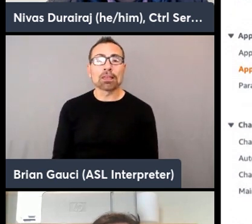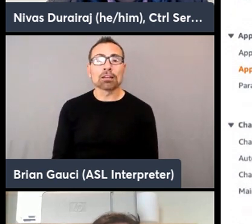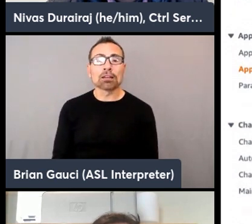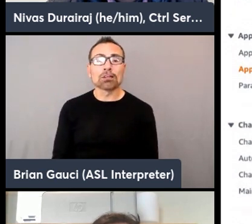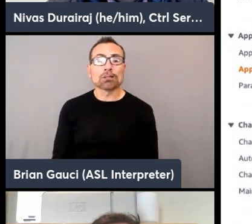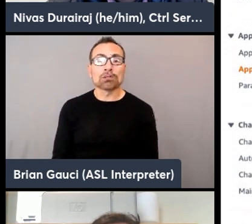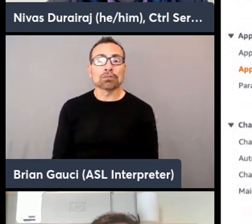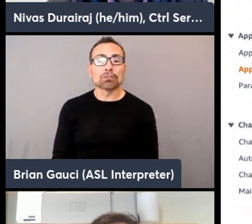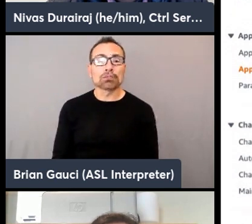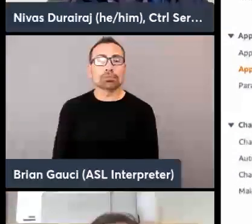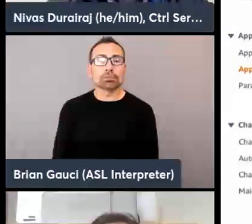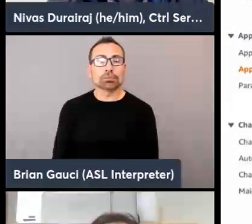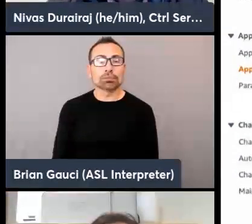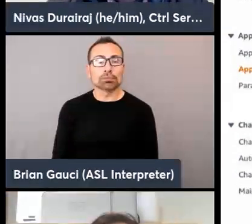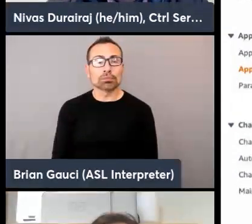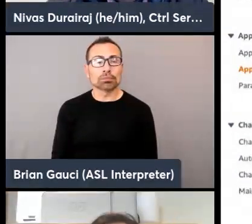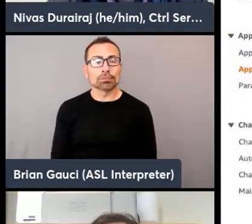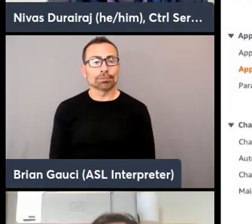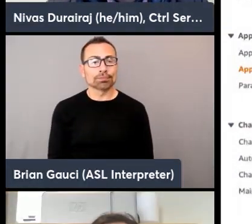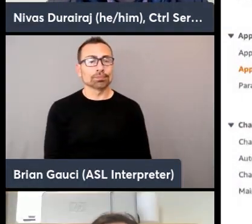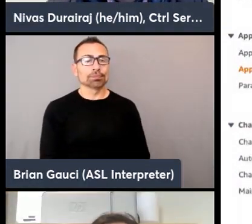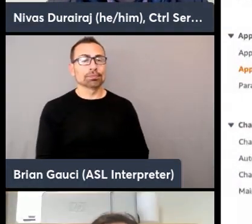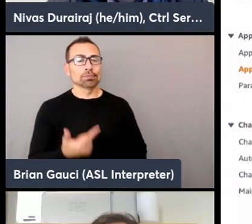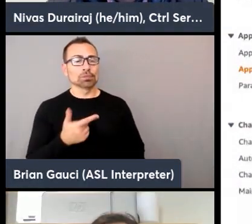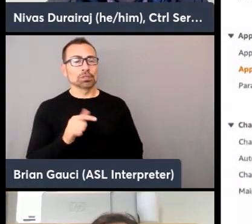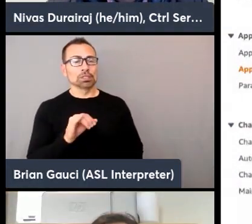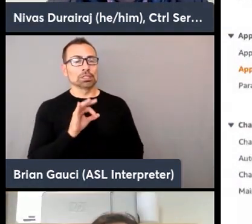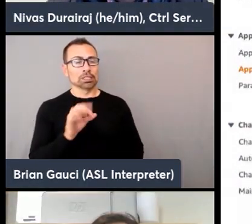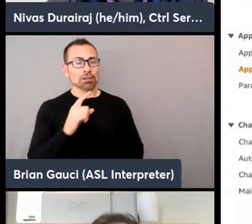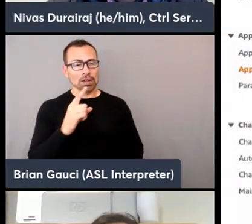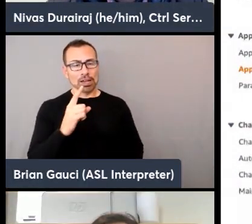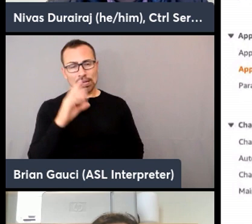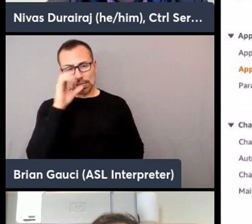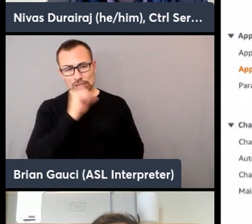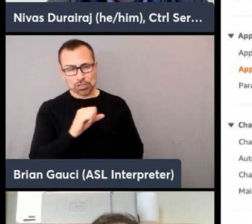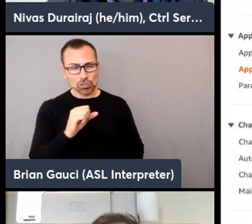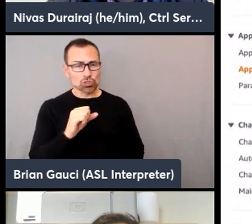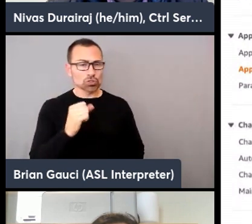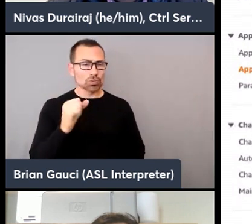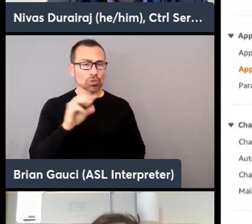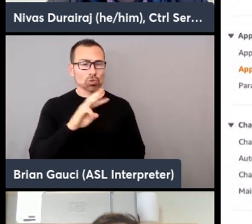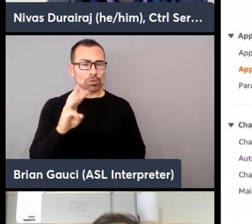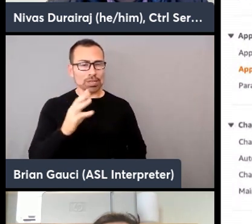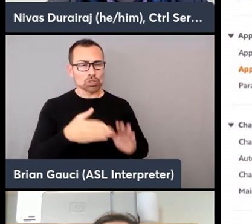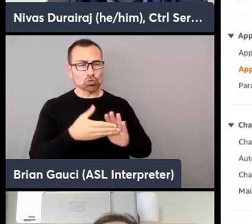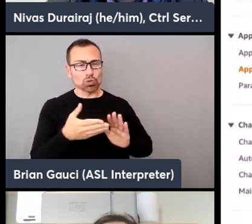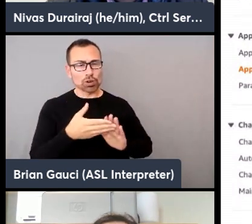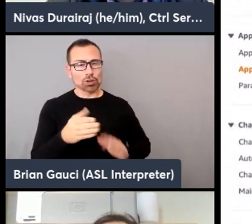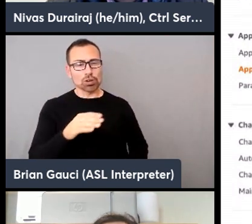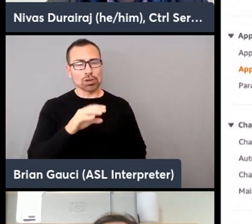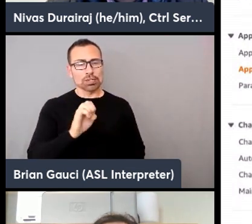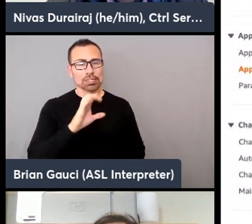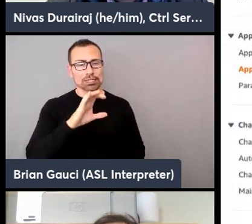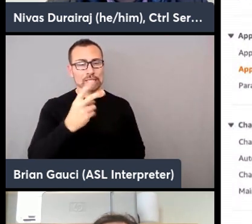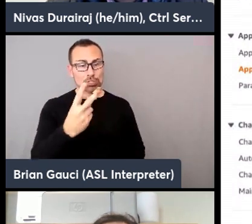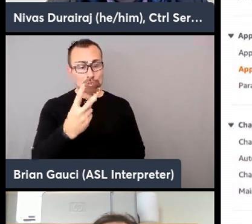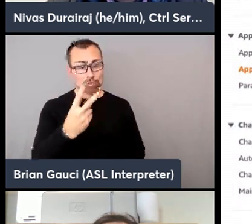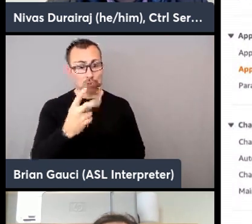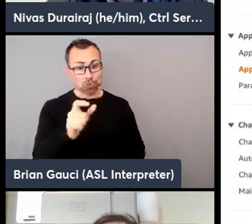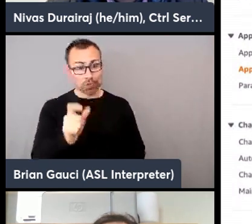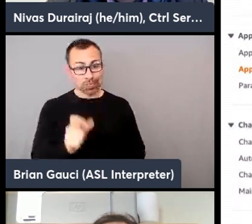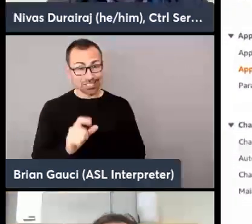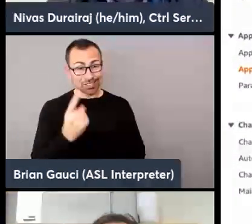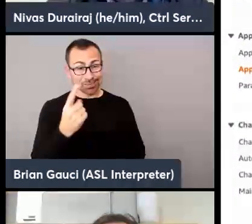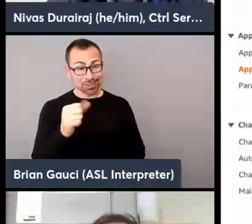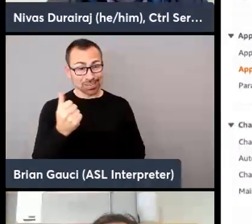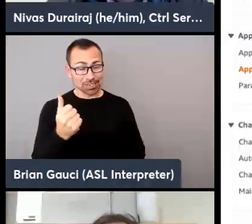So I assume the website's just running on EC2 instance or something else. It's actually running on.